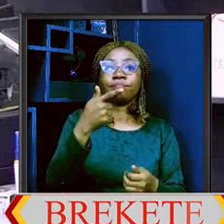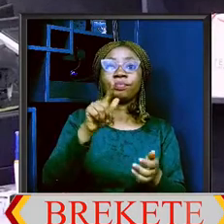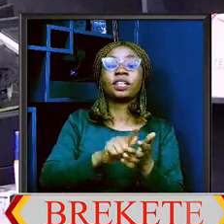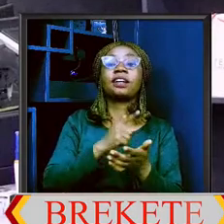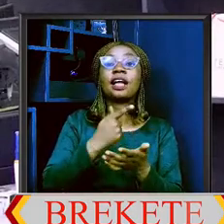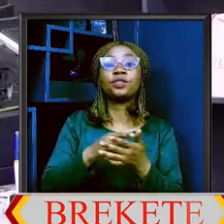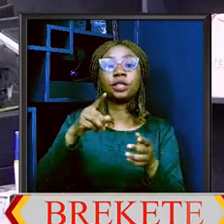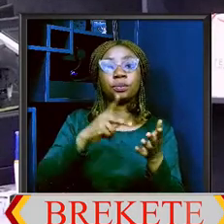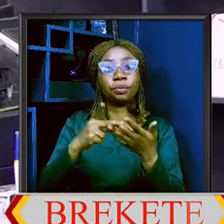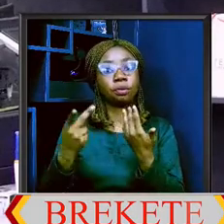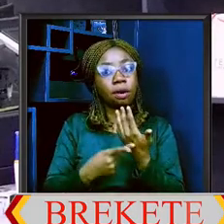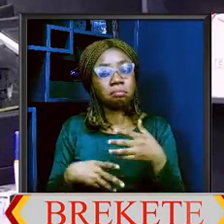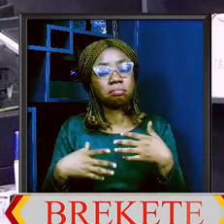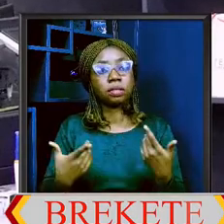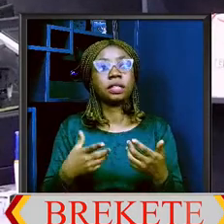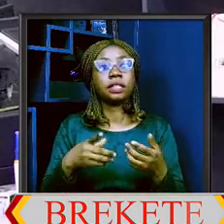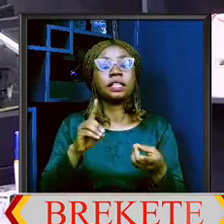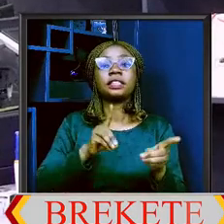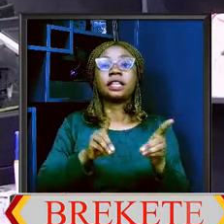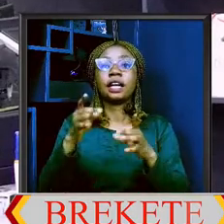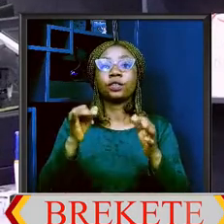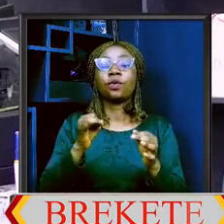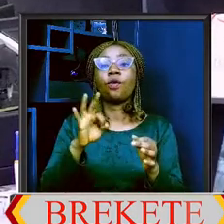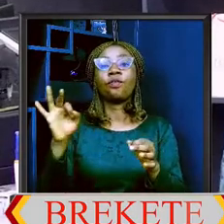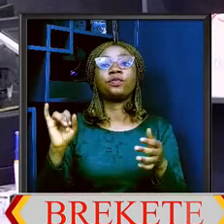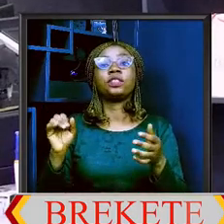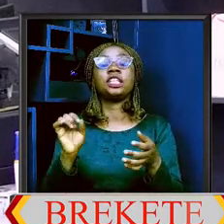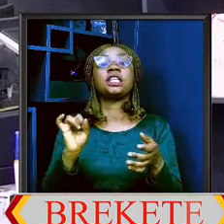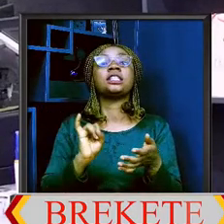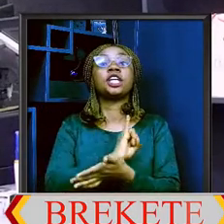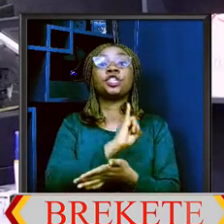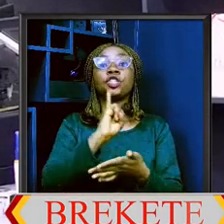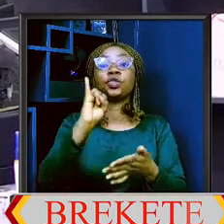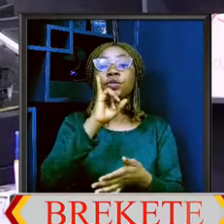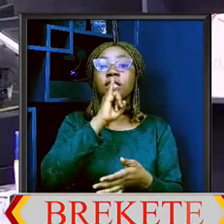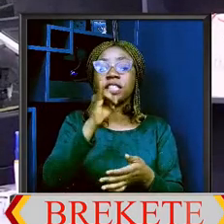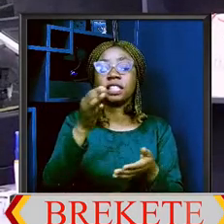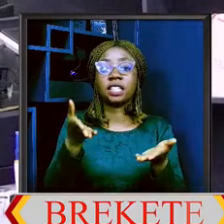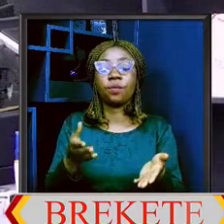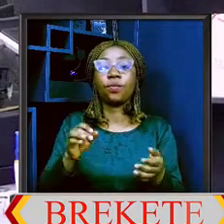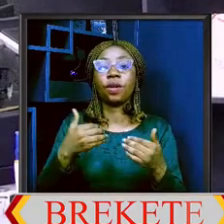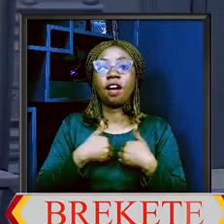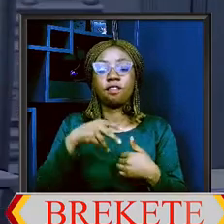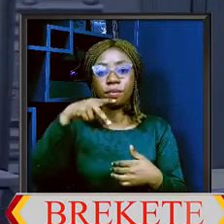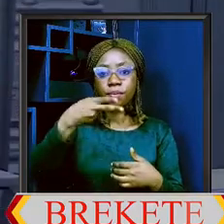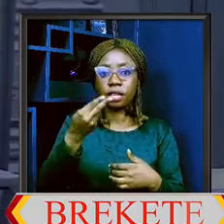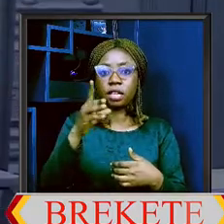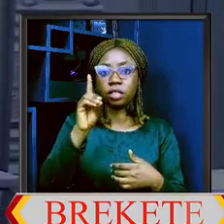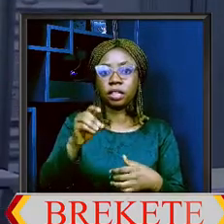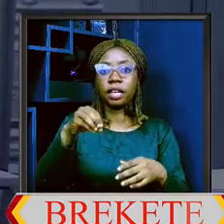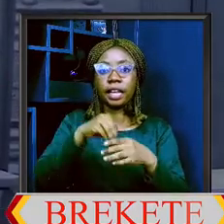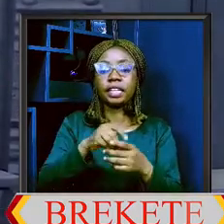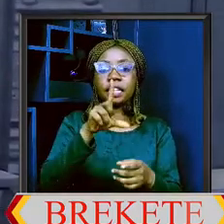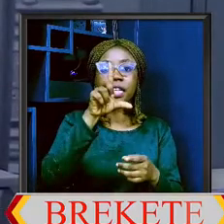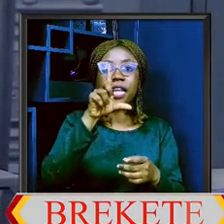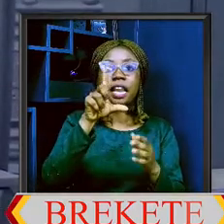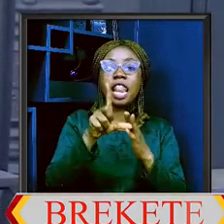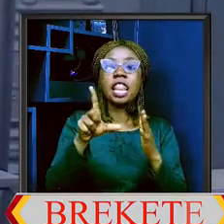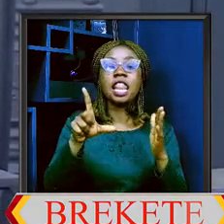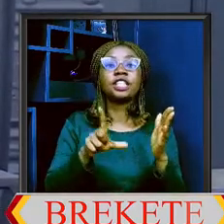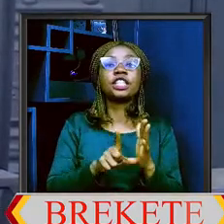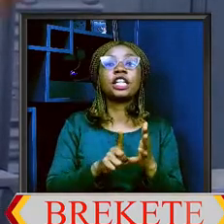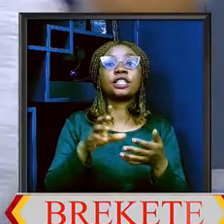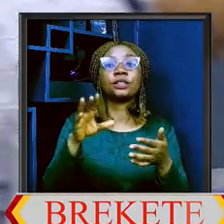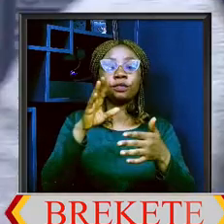and studies the director of The Institute here is here we have PhD in legislative studies and we we